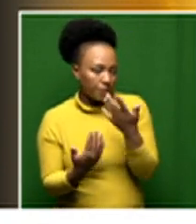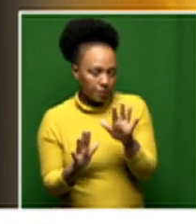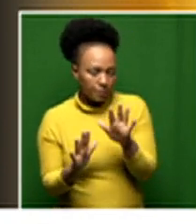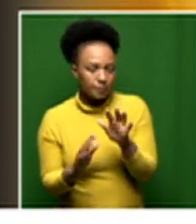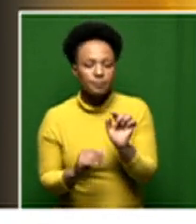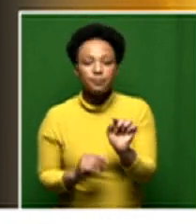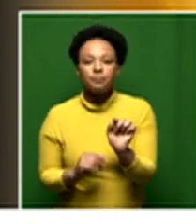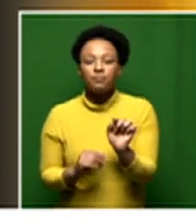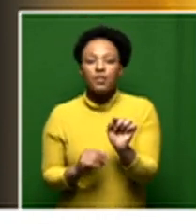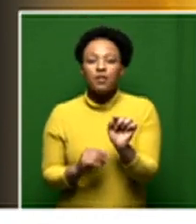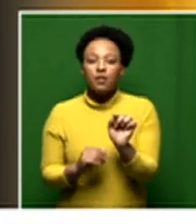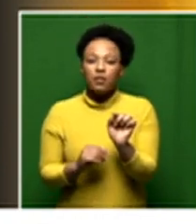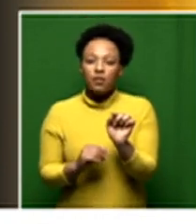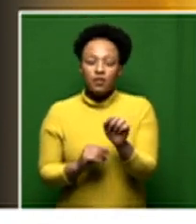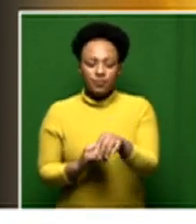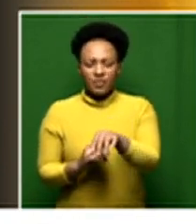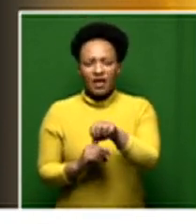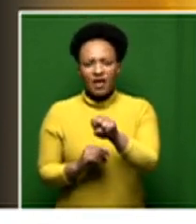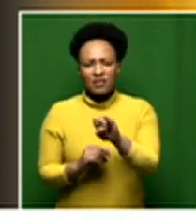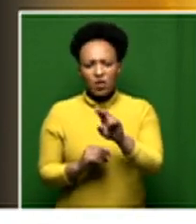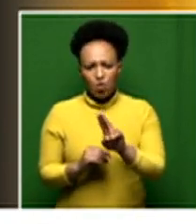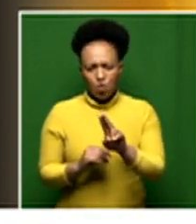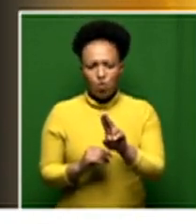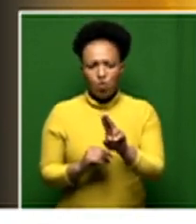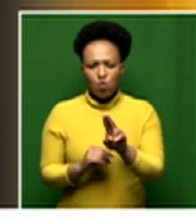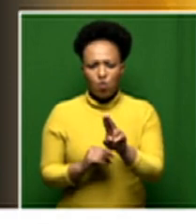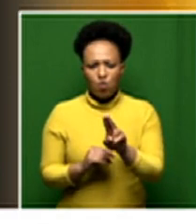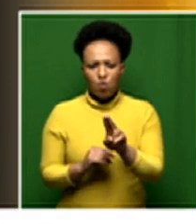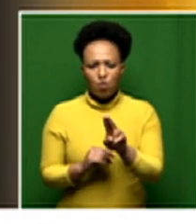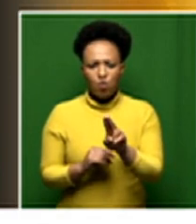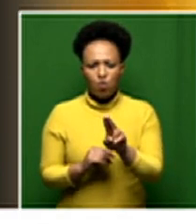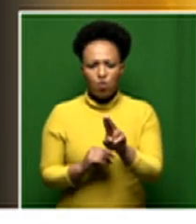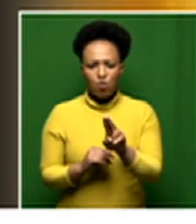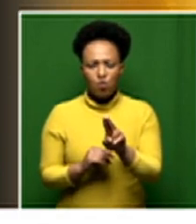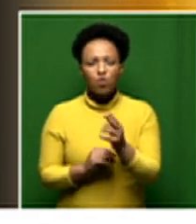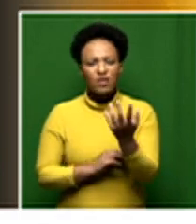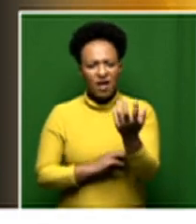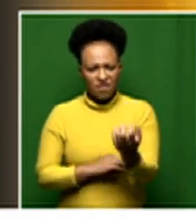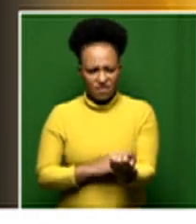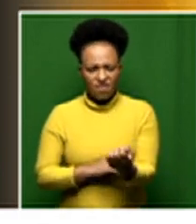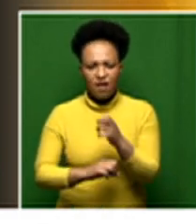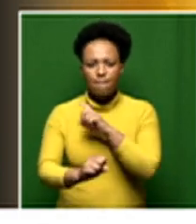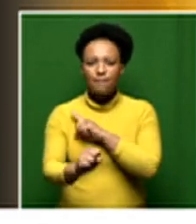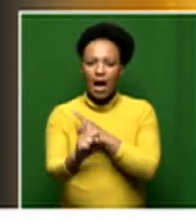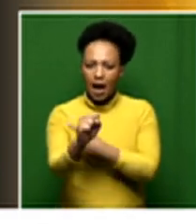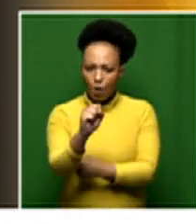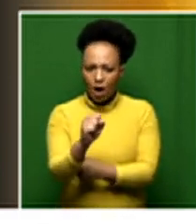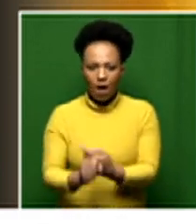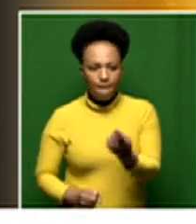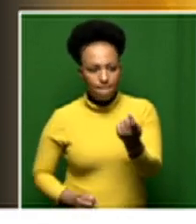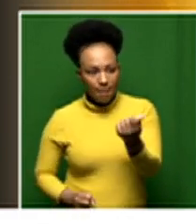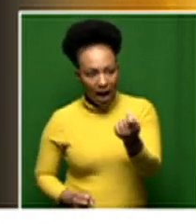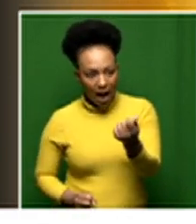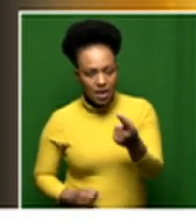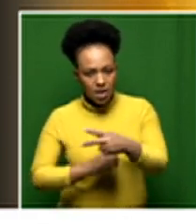Essentially, the SIU, as it's called for short, has the power to recover money that has